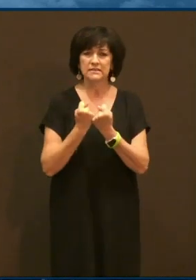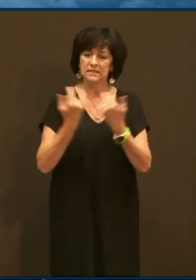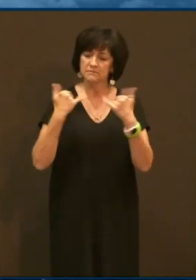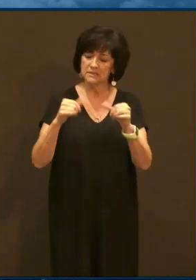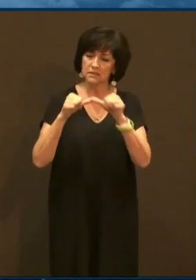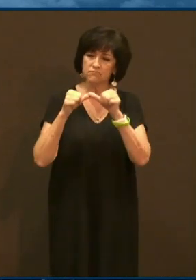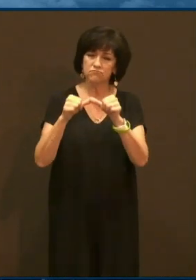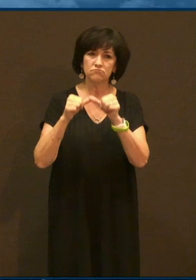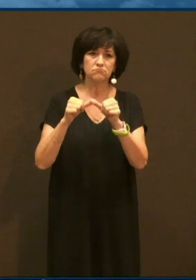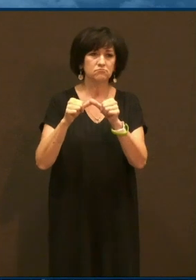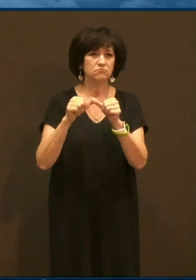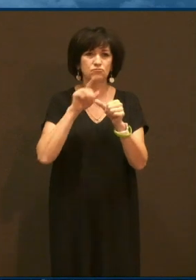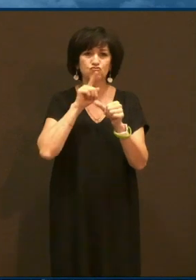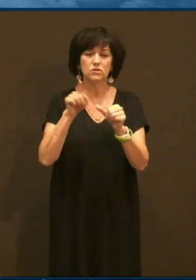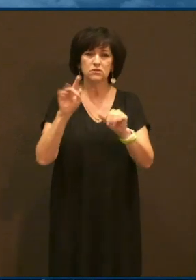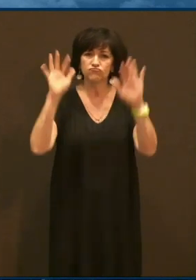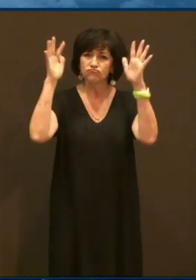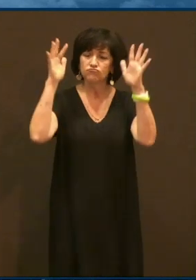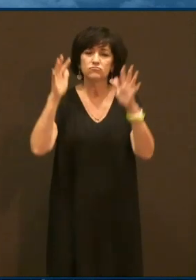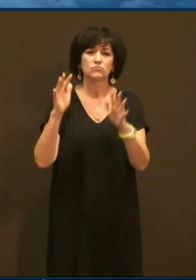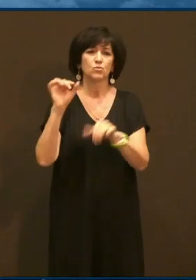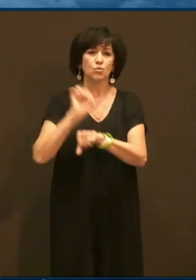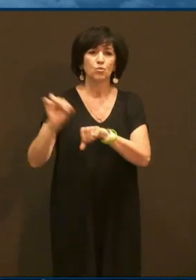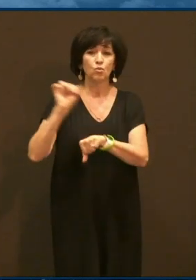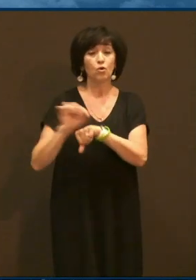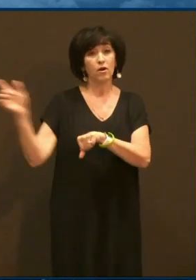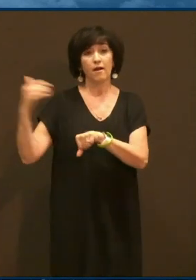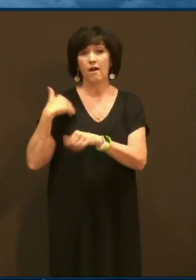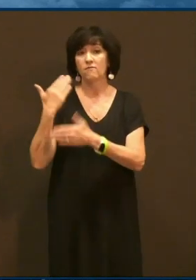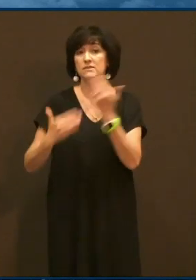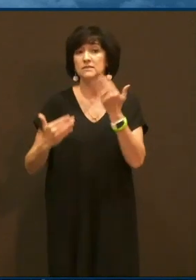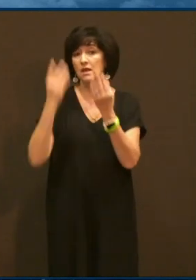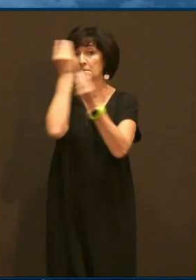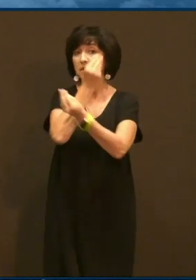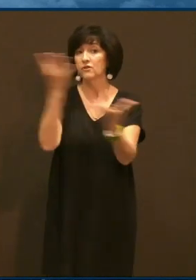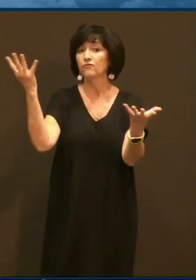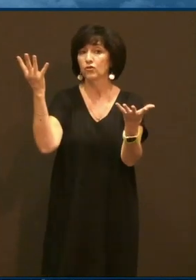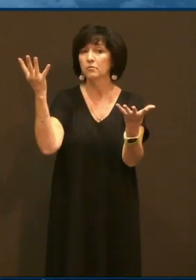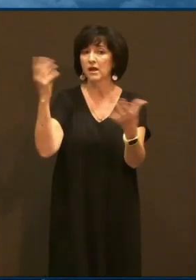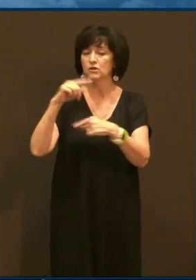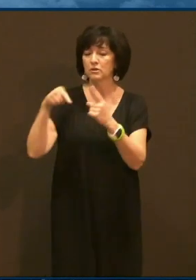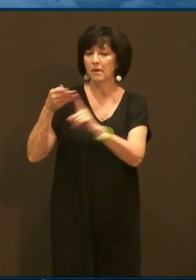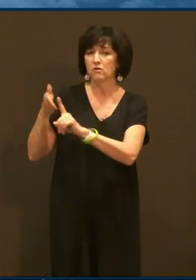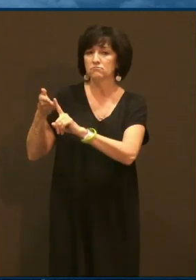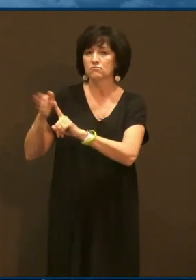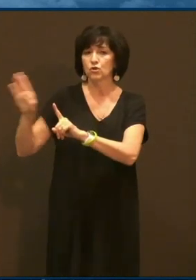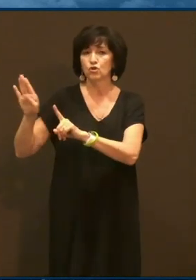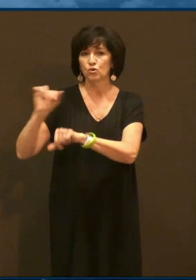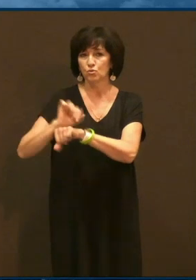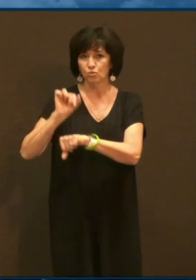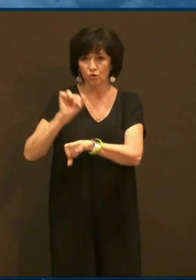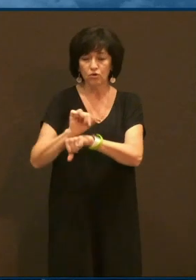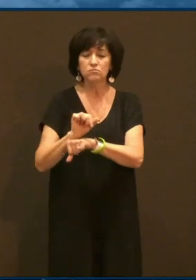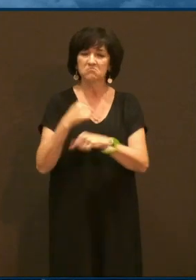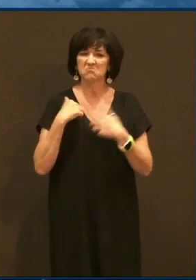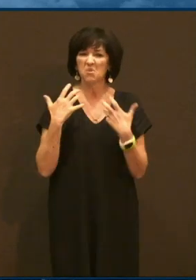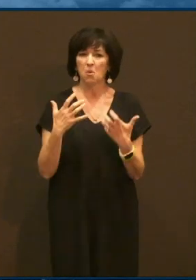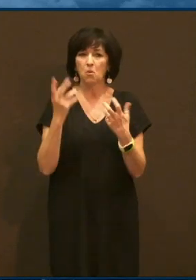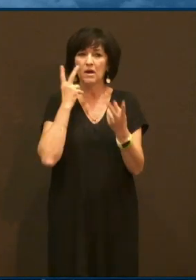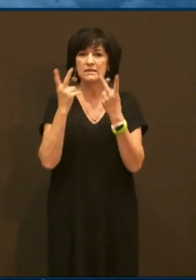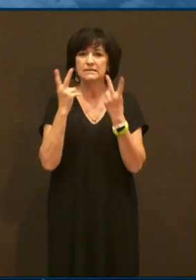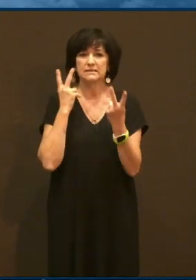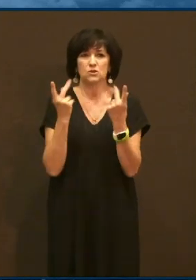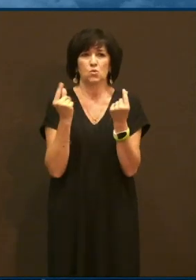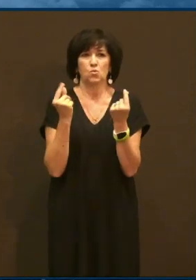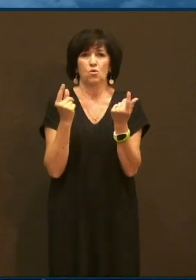some information to present today that is important. Some of what we're seeing in